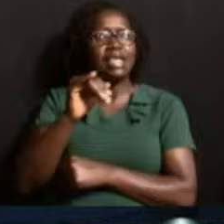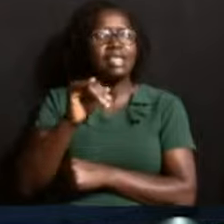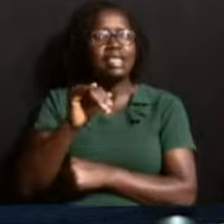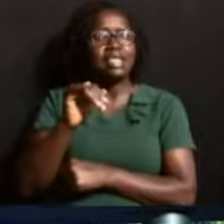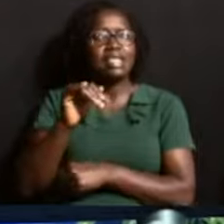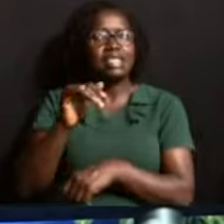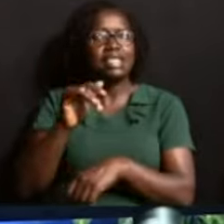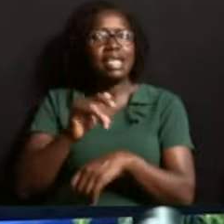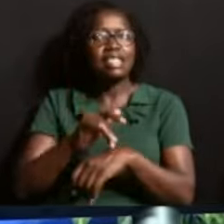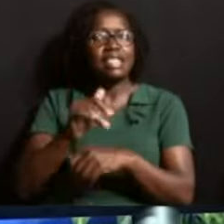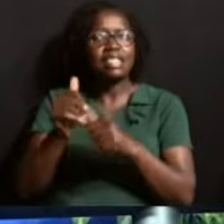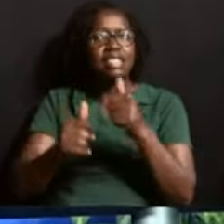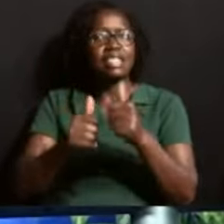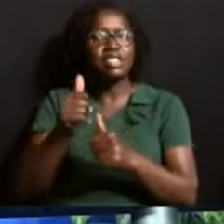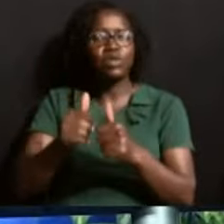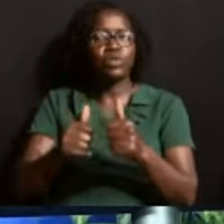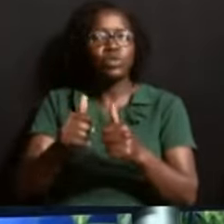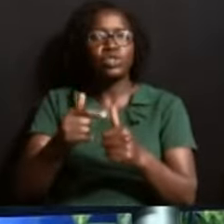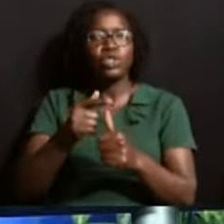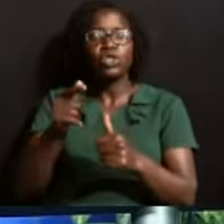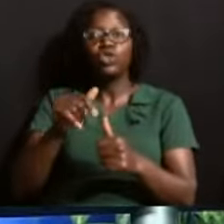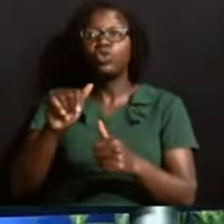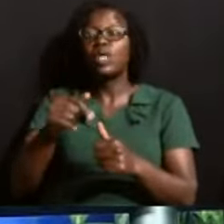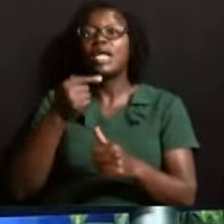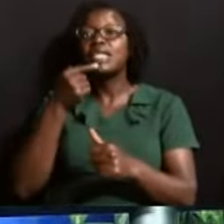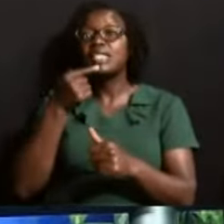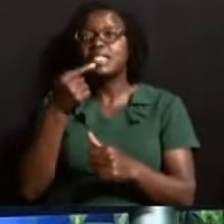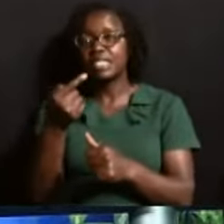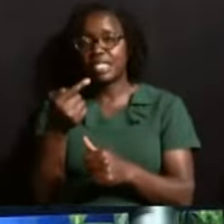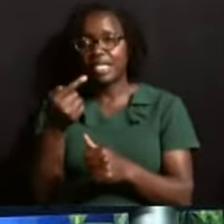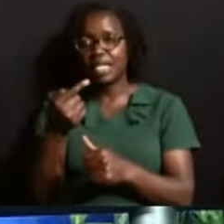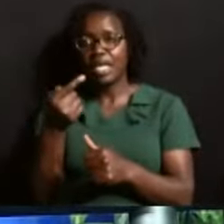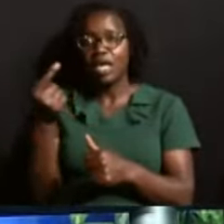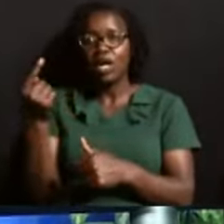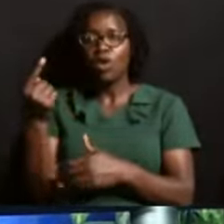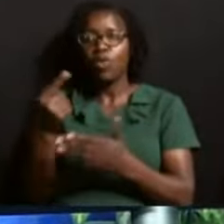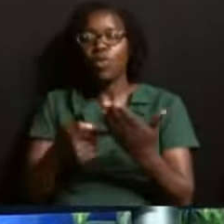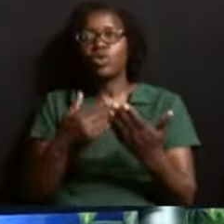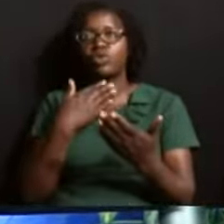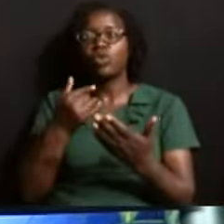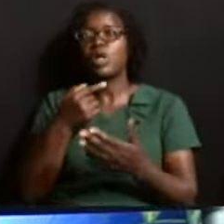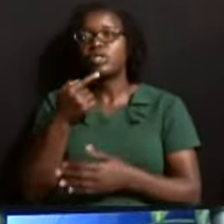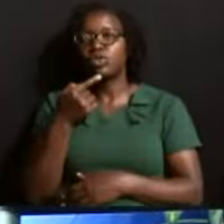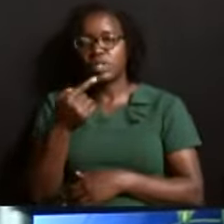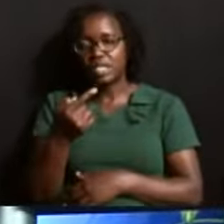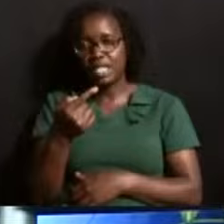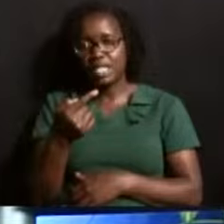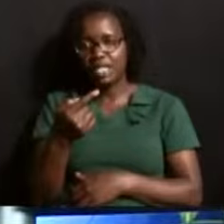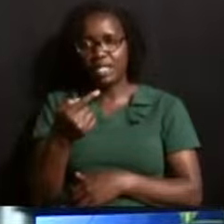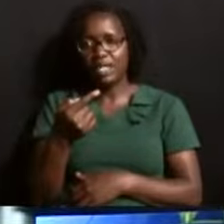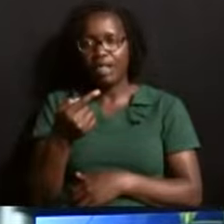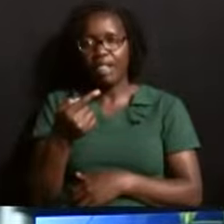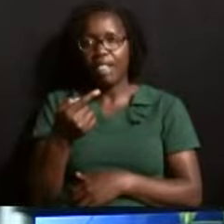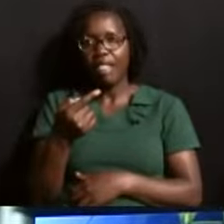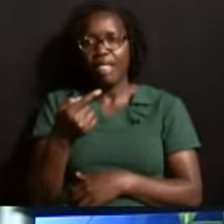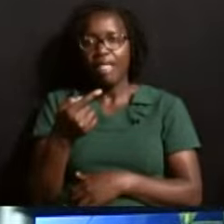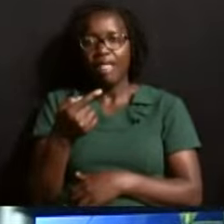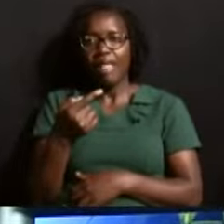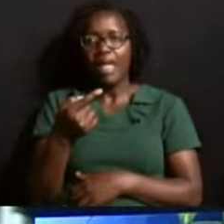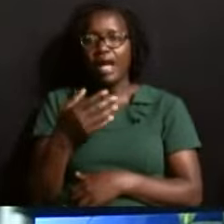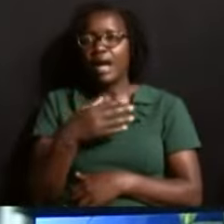in which you can say what you want to say under